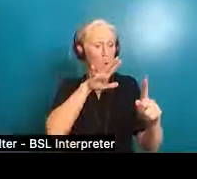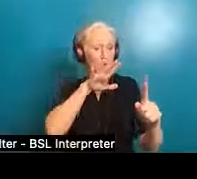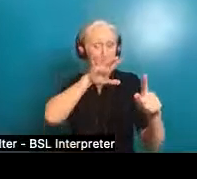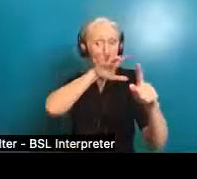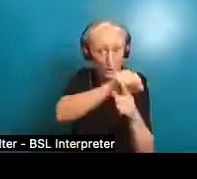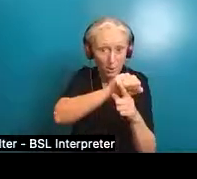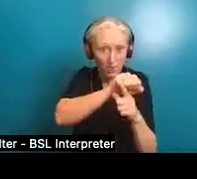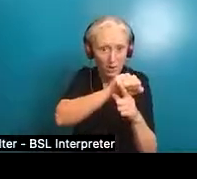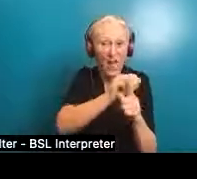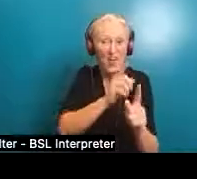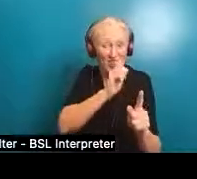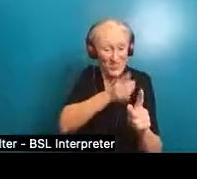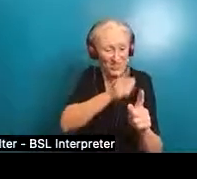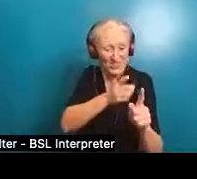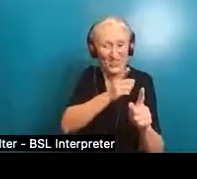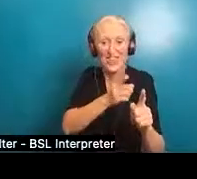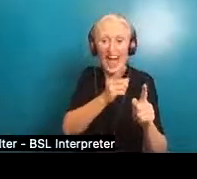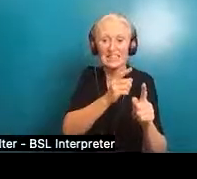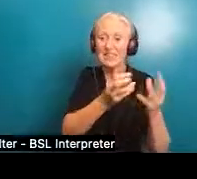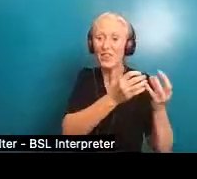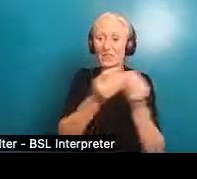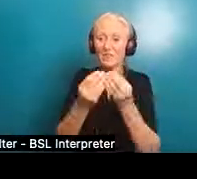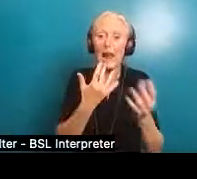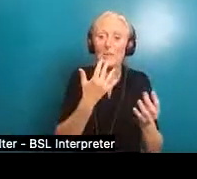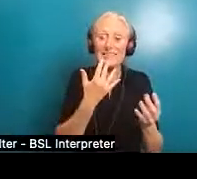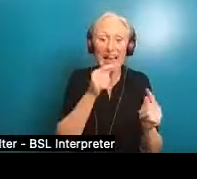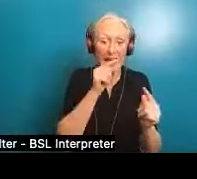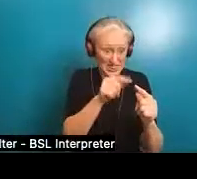the spelling mistake and cuts it out.